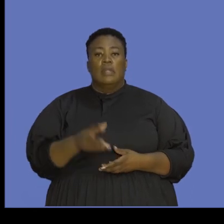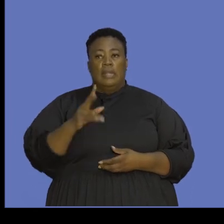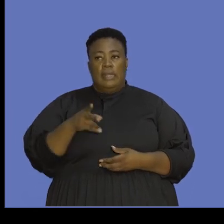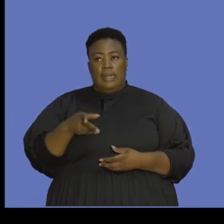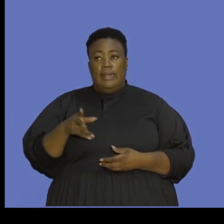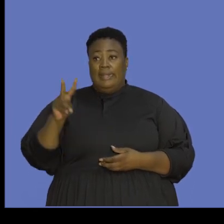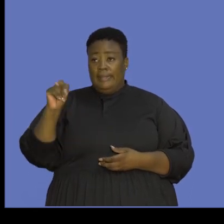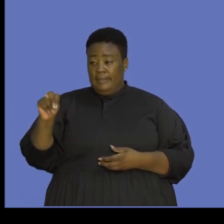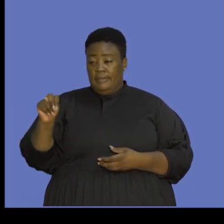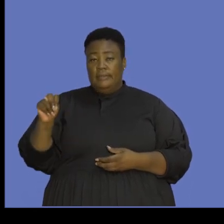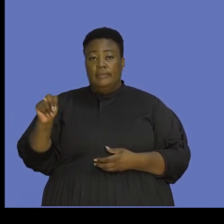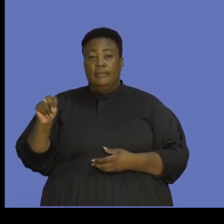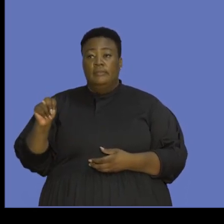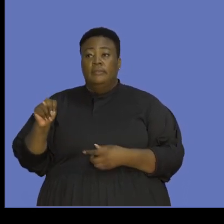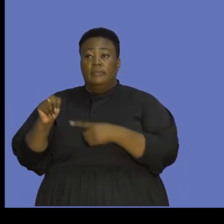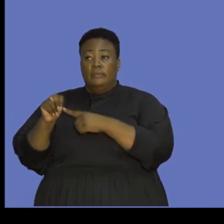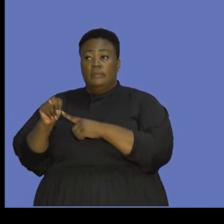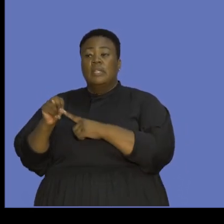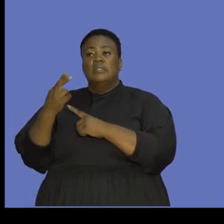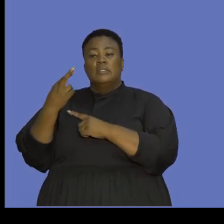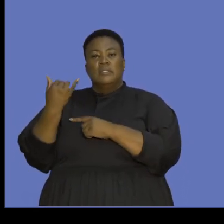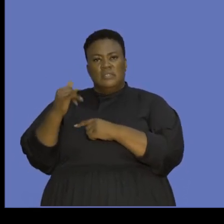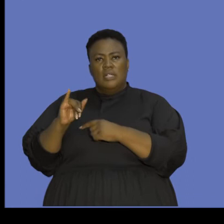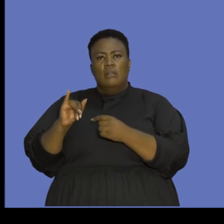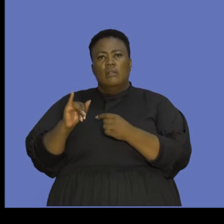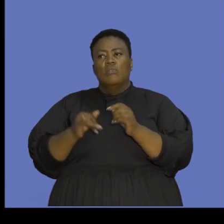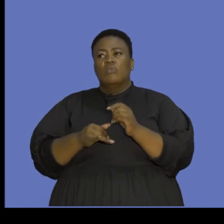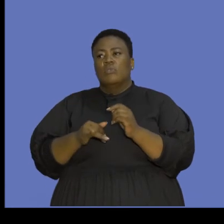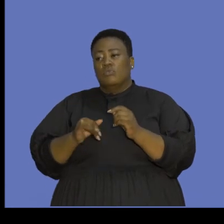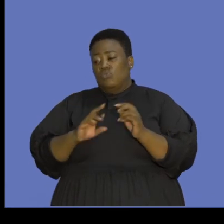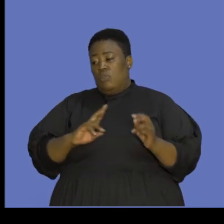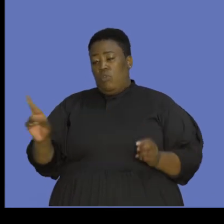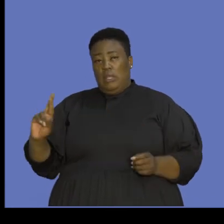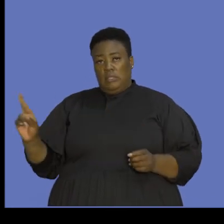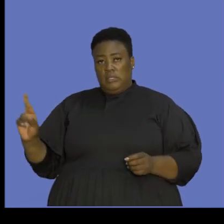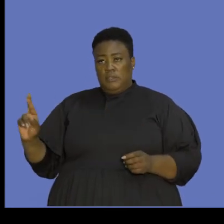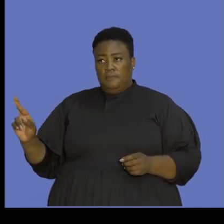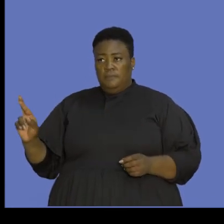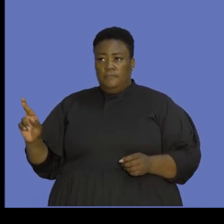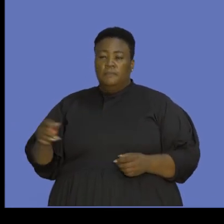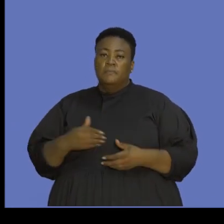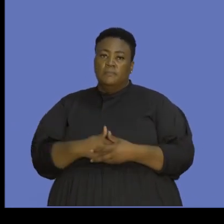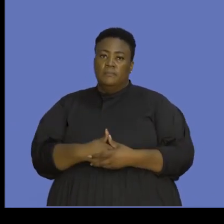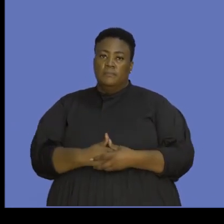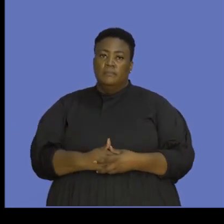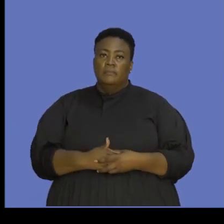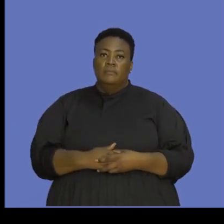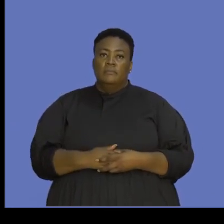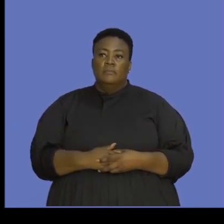And again, it's still going to the right, so we're going to say it goes to the right.